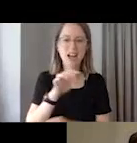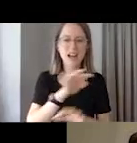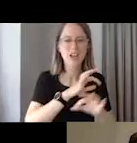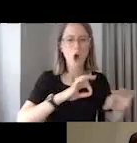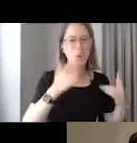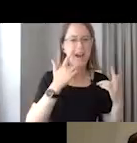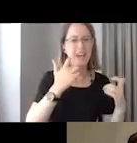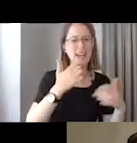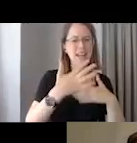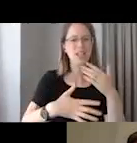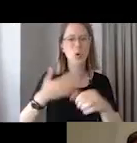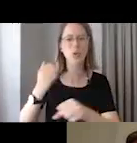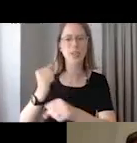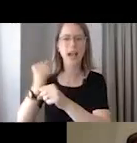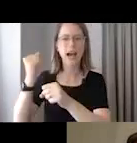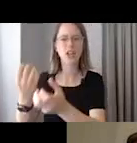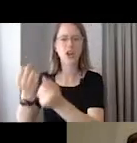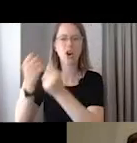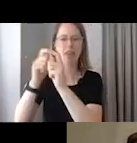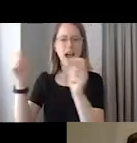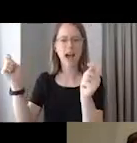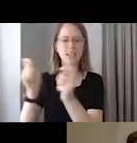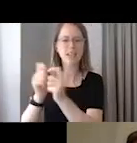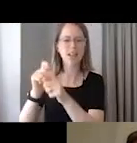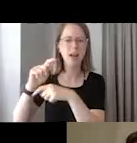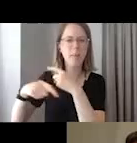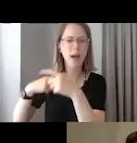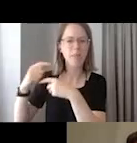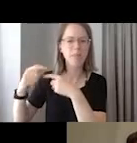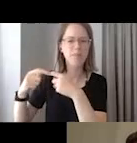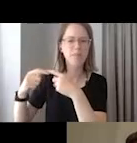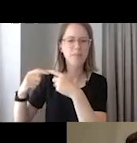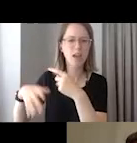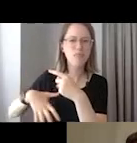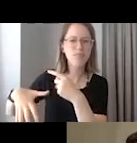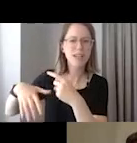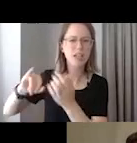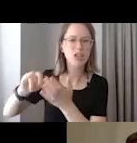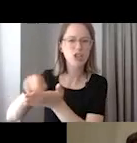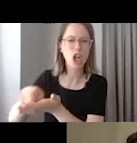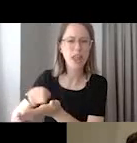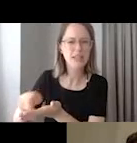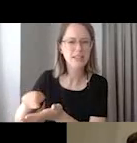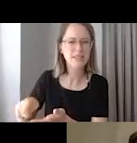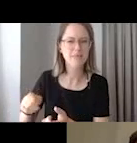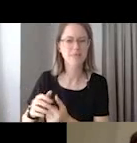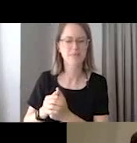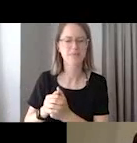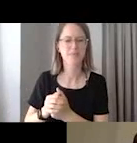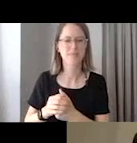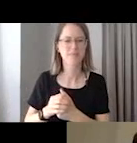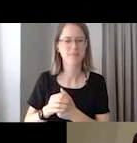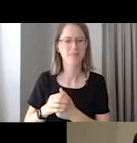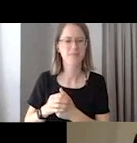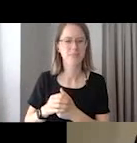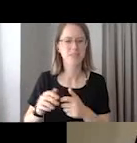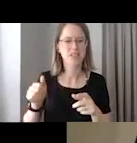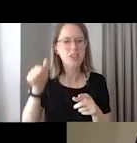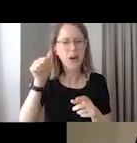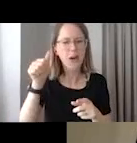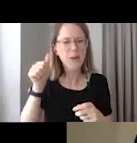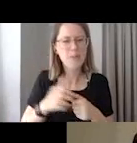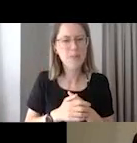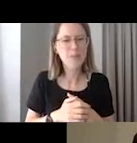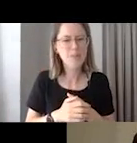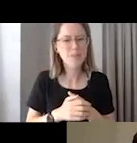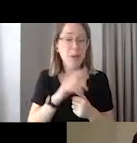The Guardian got hold of the article about the pregnant journalist, at least in terms of shifting. And it could be just